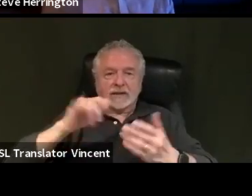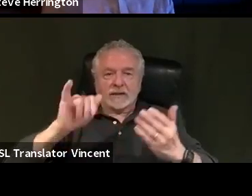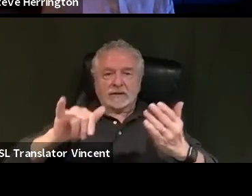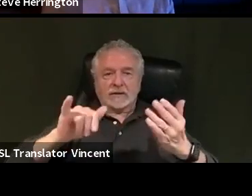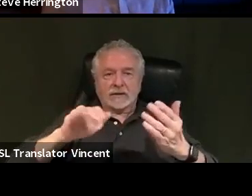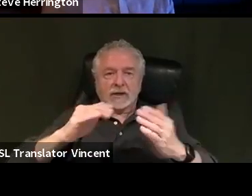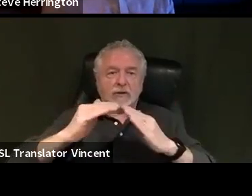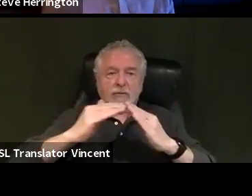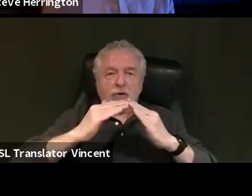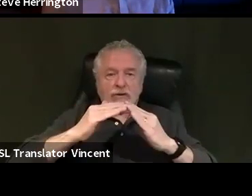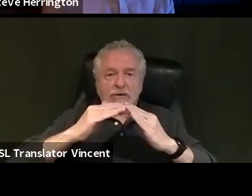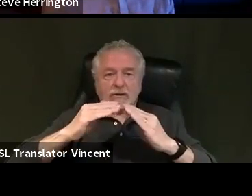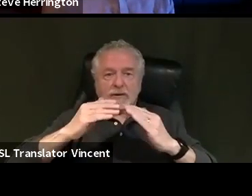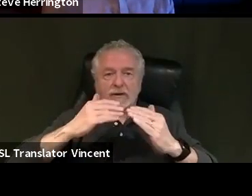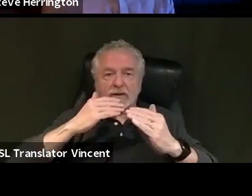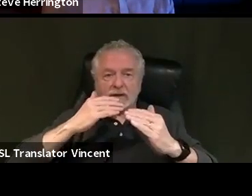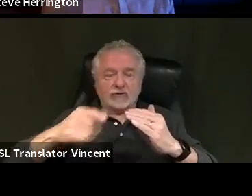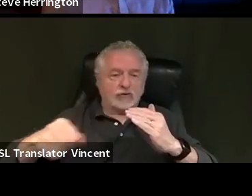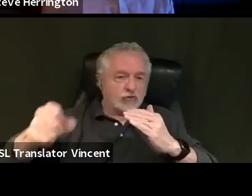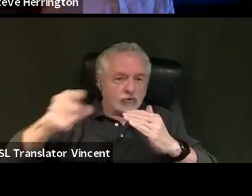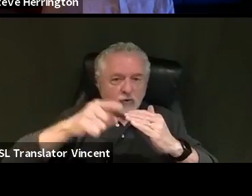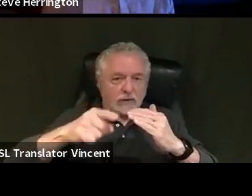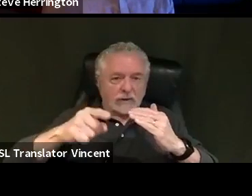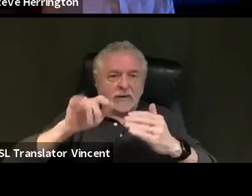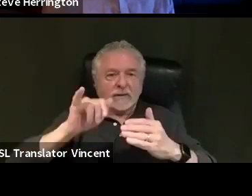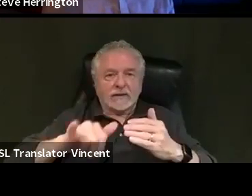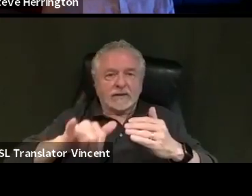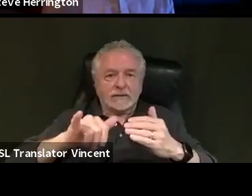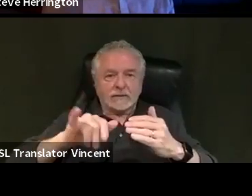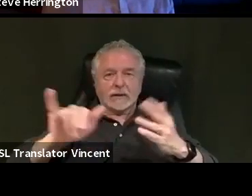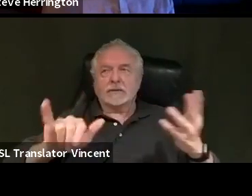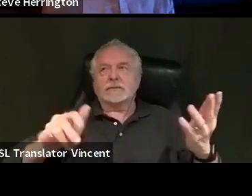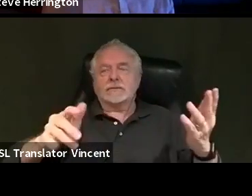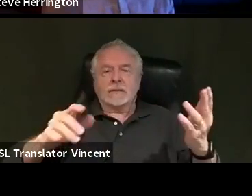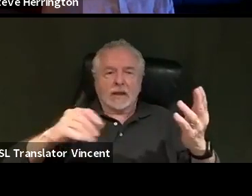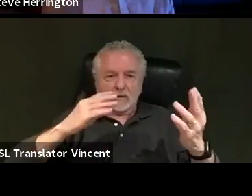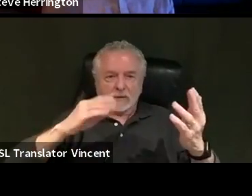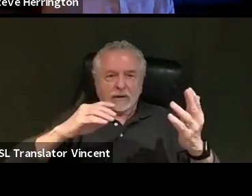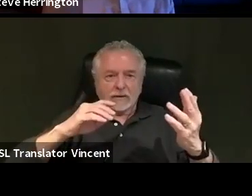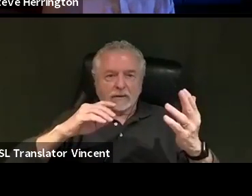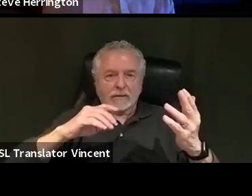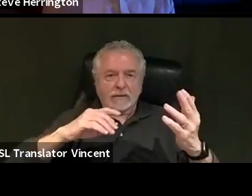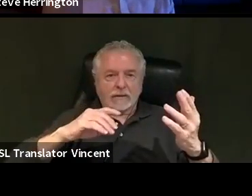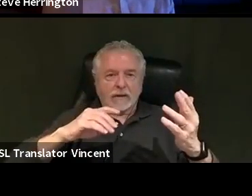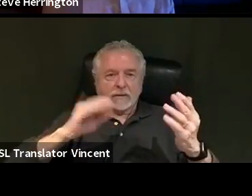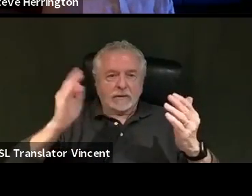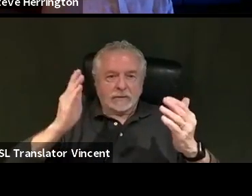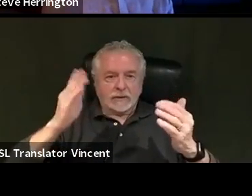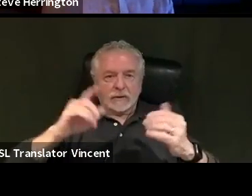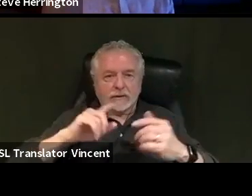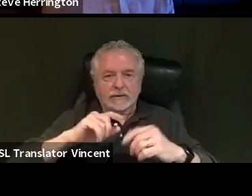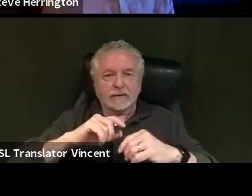a community member, thank you to you guys. This, like, I know I'm supposed to be a speaker here, but